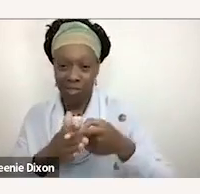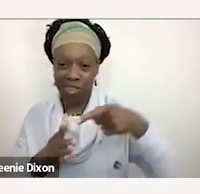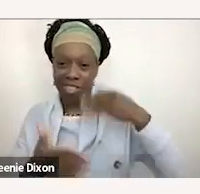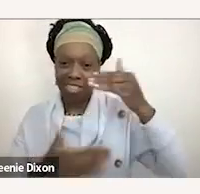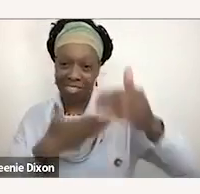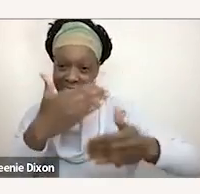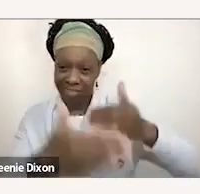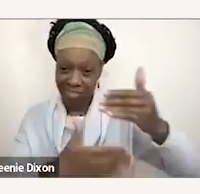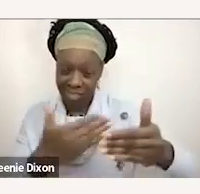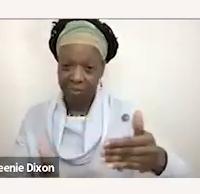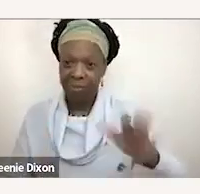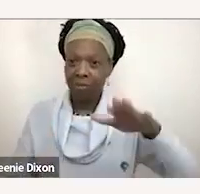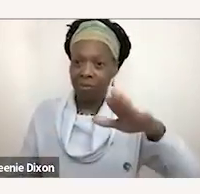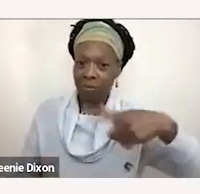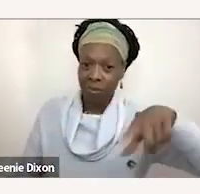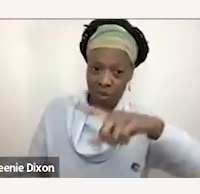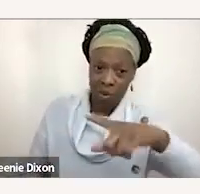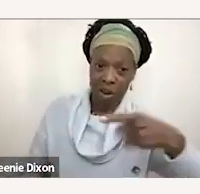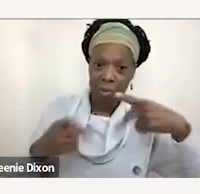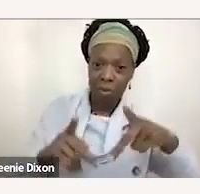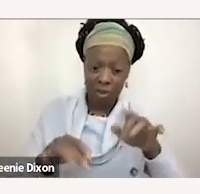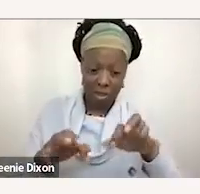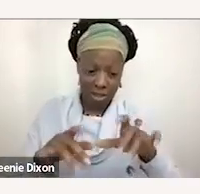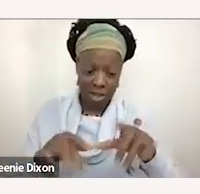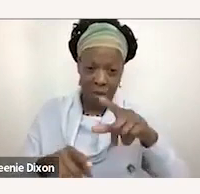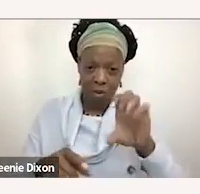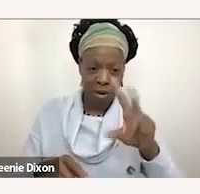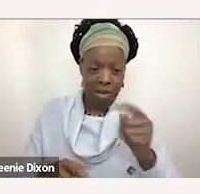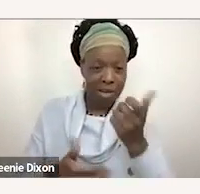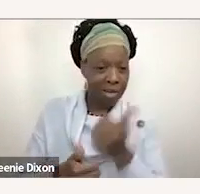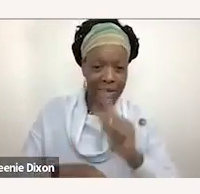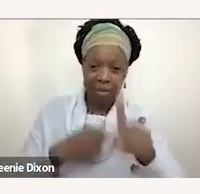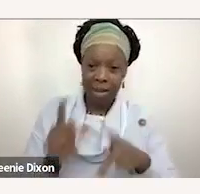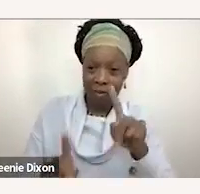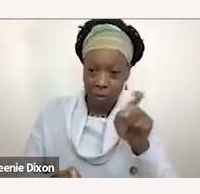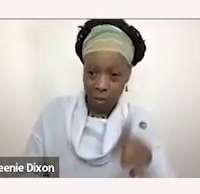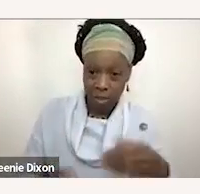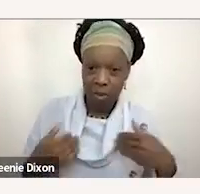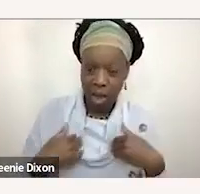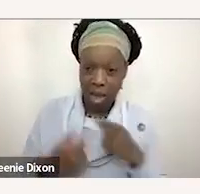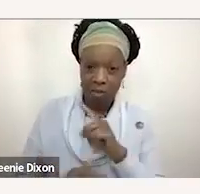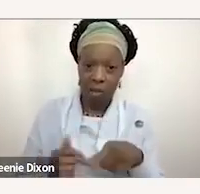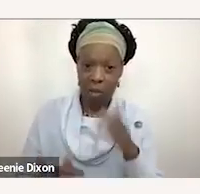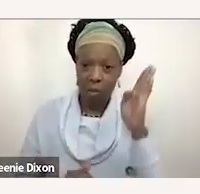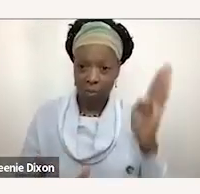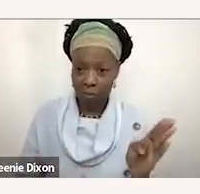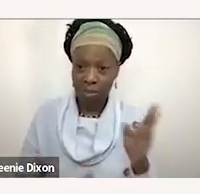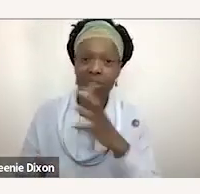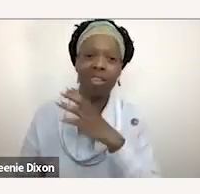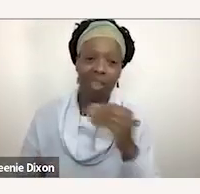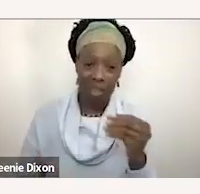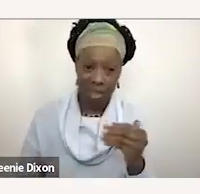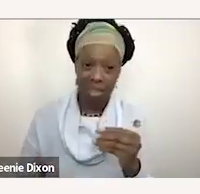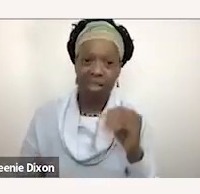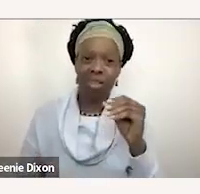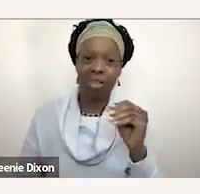series. Folks, now is your opportunity to type into the chat any questions that you might have about the presentation for CPF,